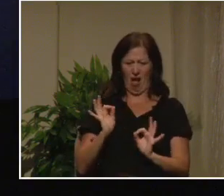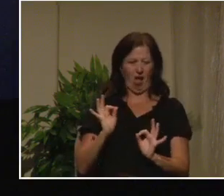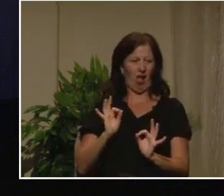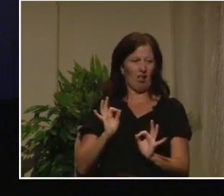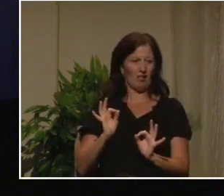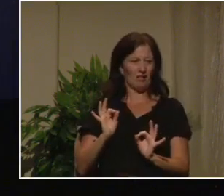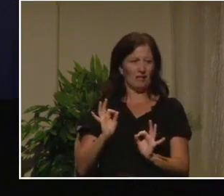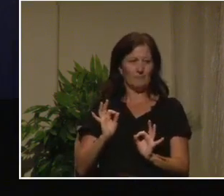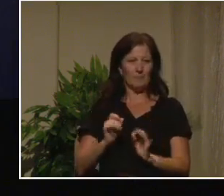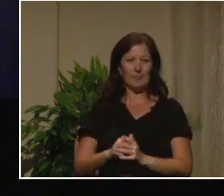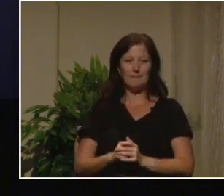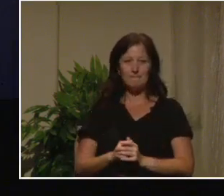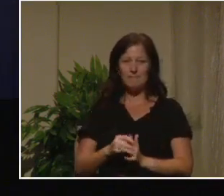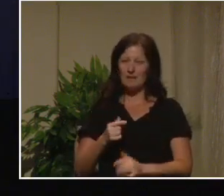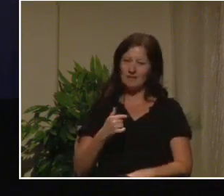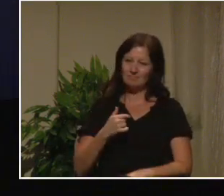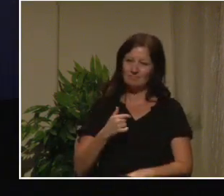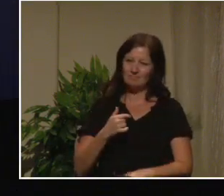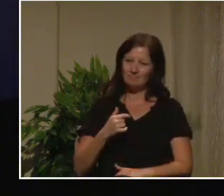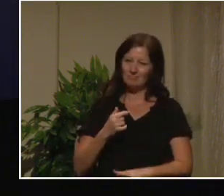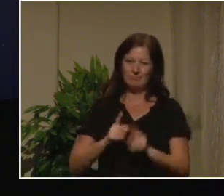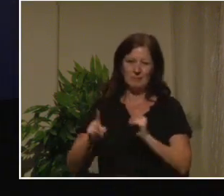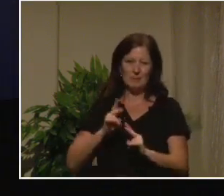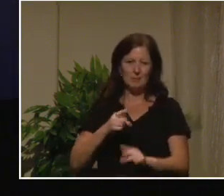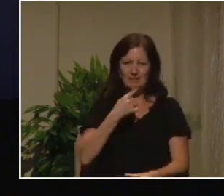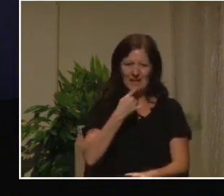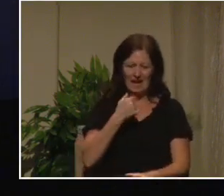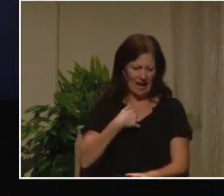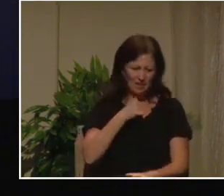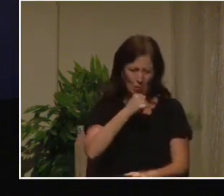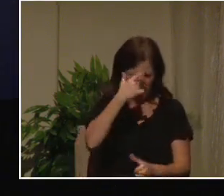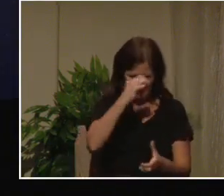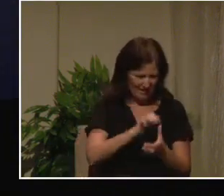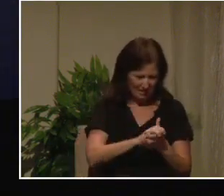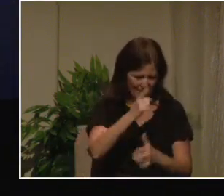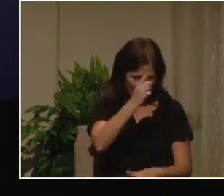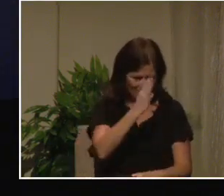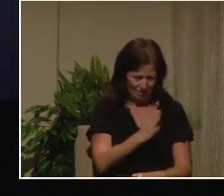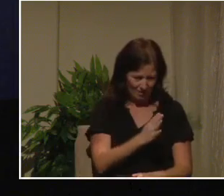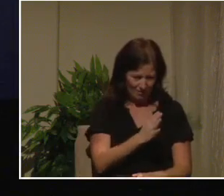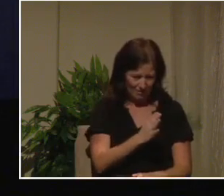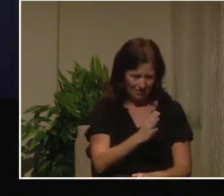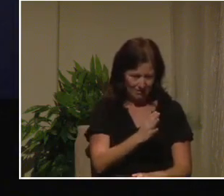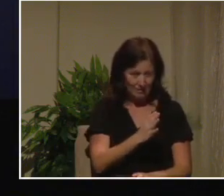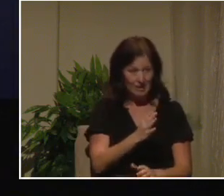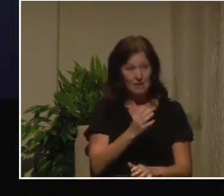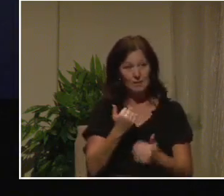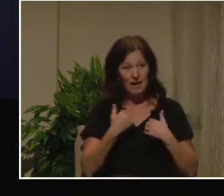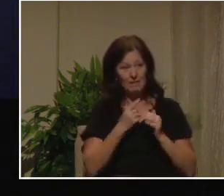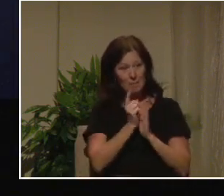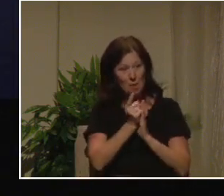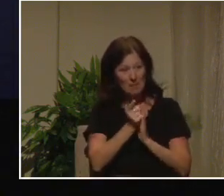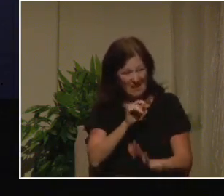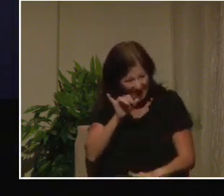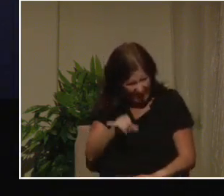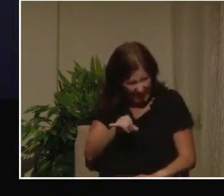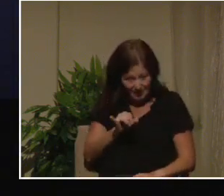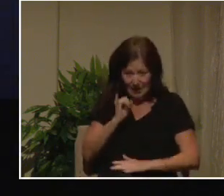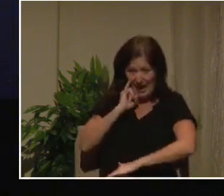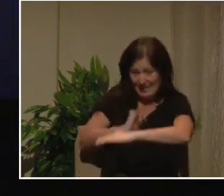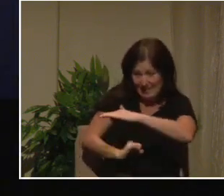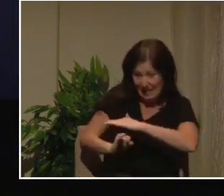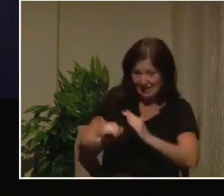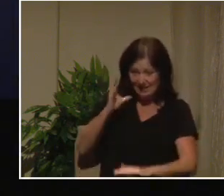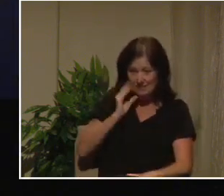that people say, well, I don't believe in God, or I don't know if I believe in God. I mean, if we could have a moment like this that Isaiah had, you